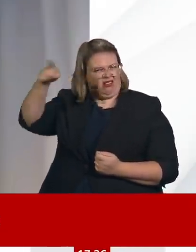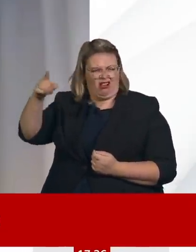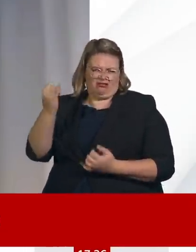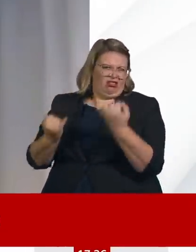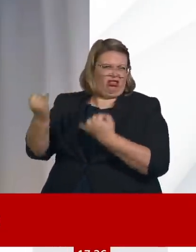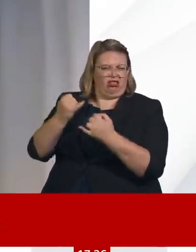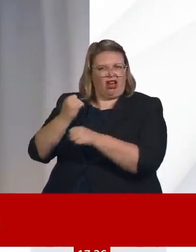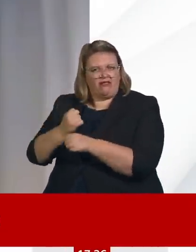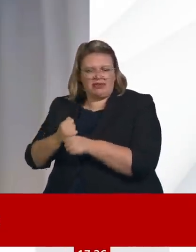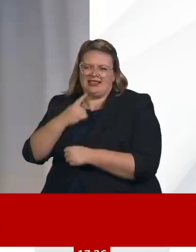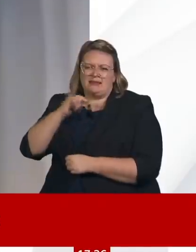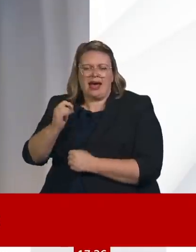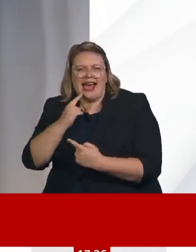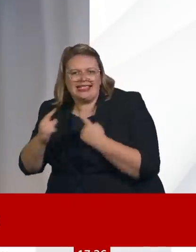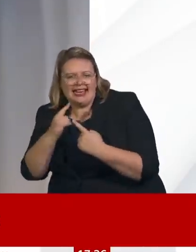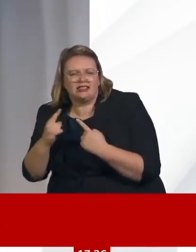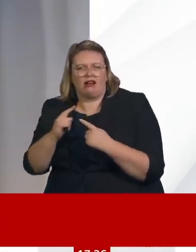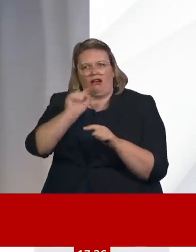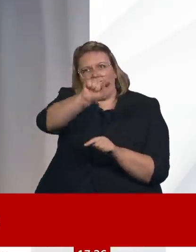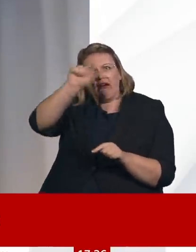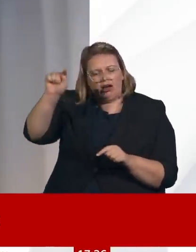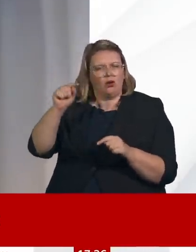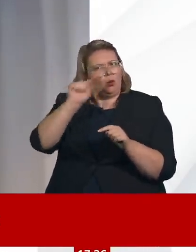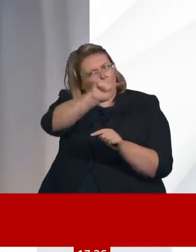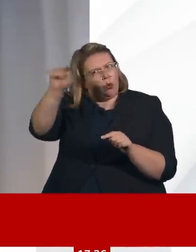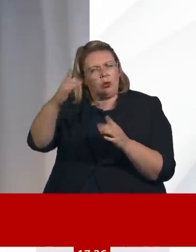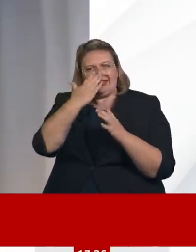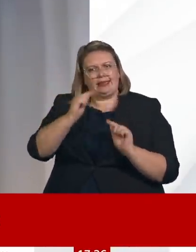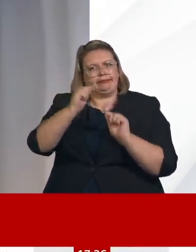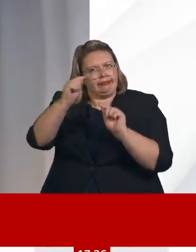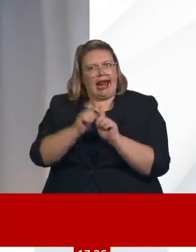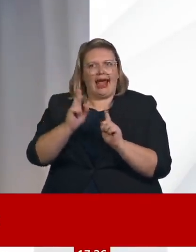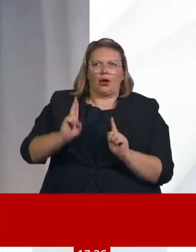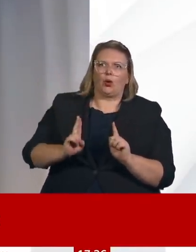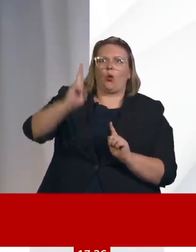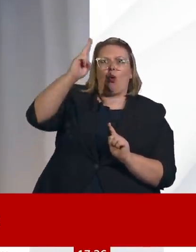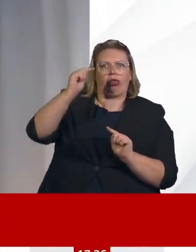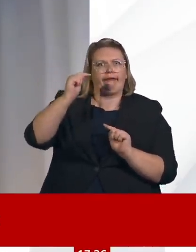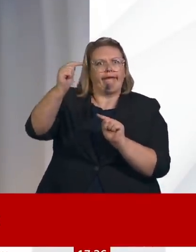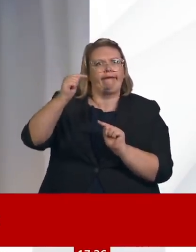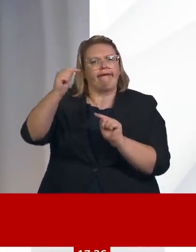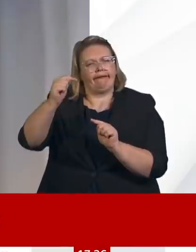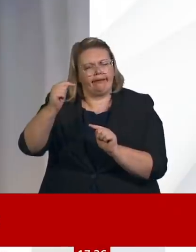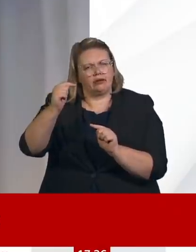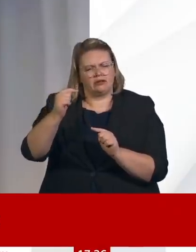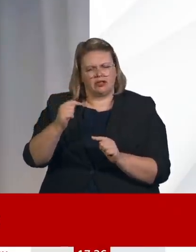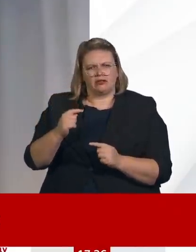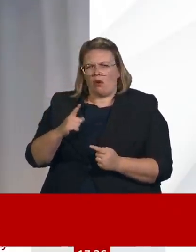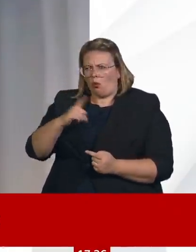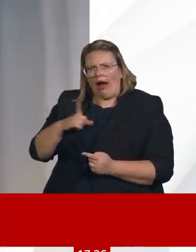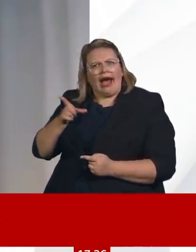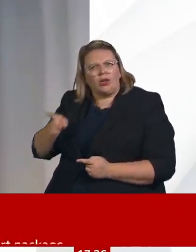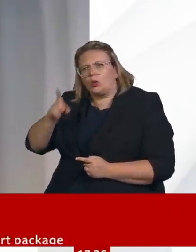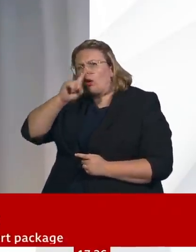Hartlepool Council says the government can sod off if it wants to impose more restrictions. Why can't you convince northern leaders of all